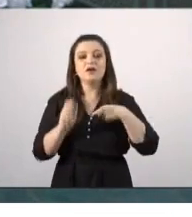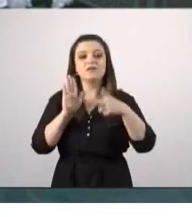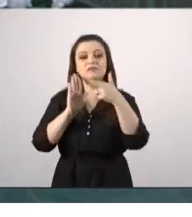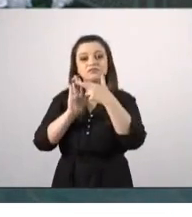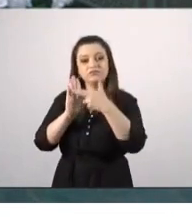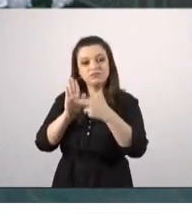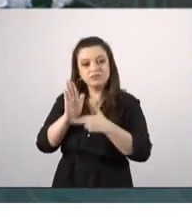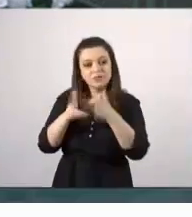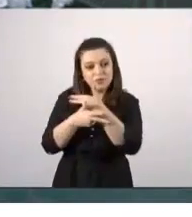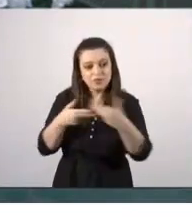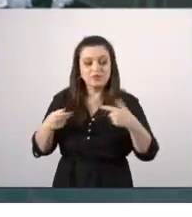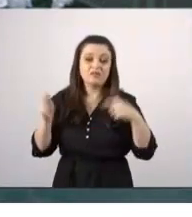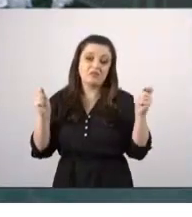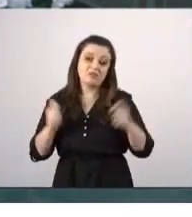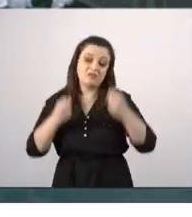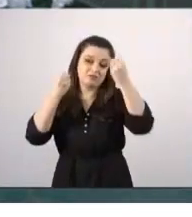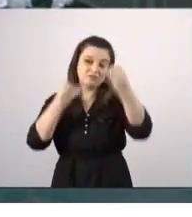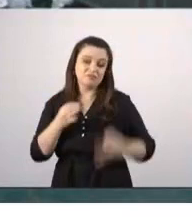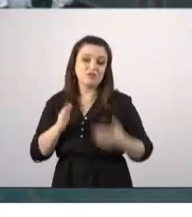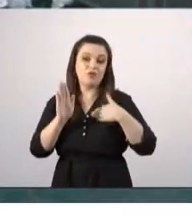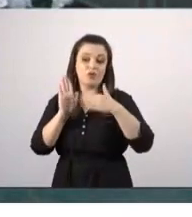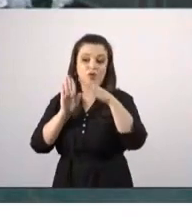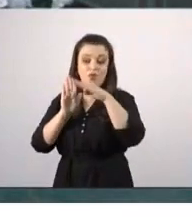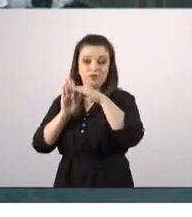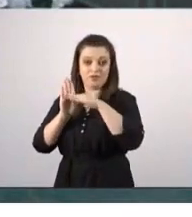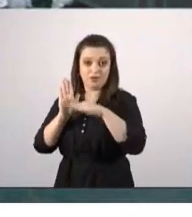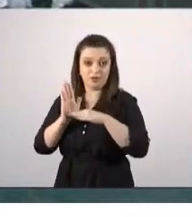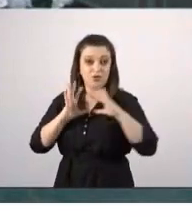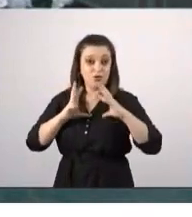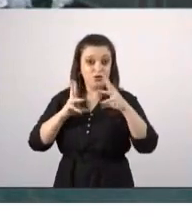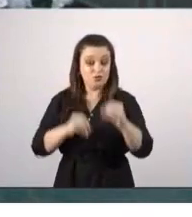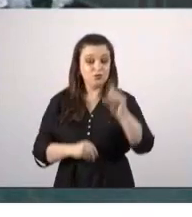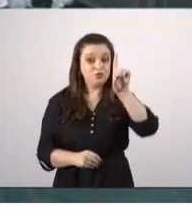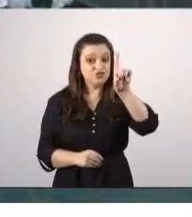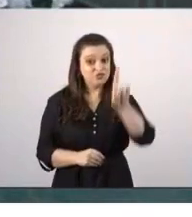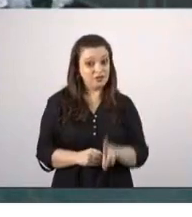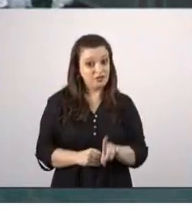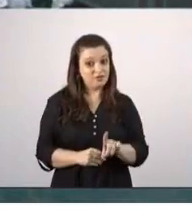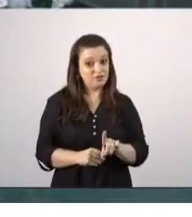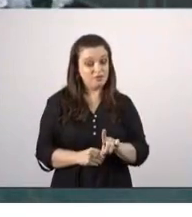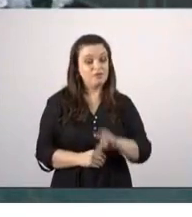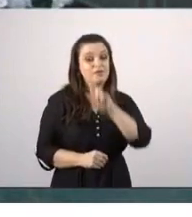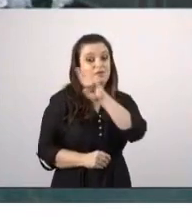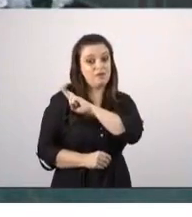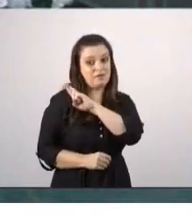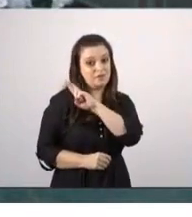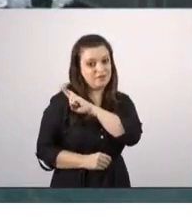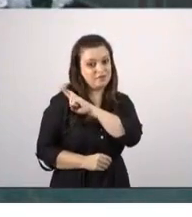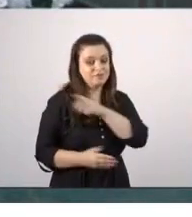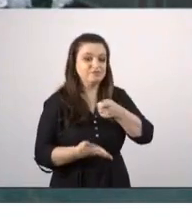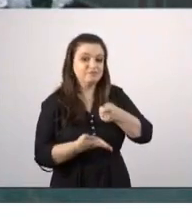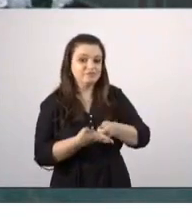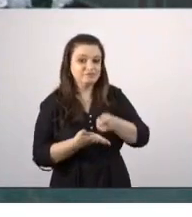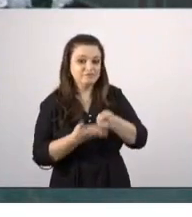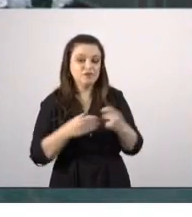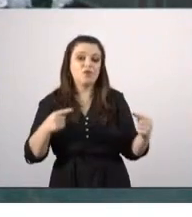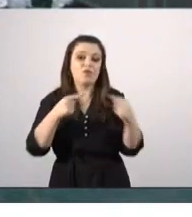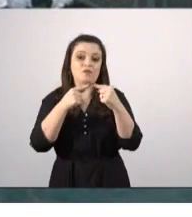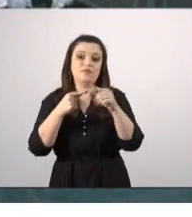say in our commencement script, all the rights, obligations, and responsibilities appertaining